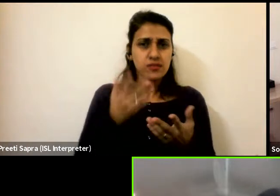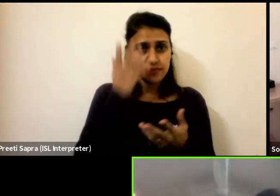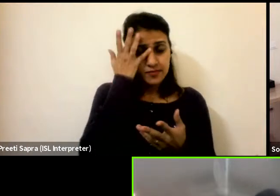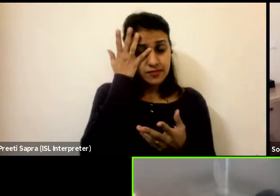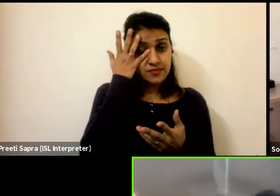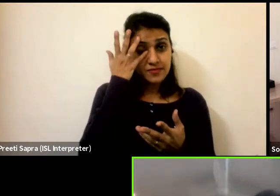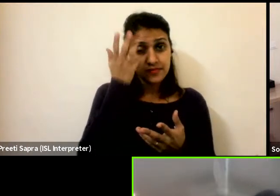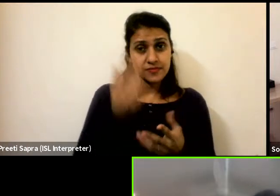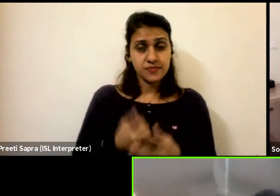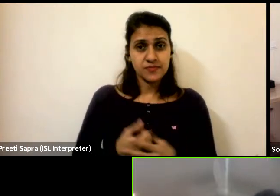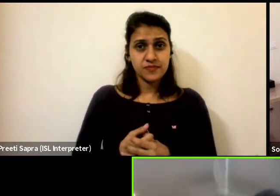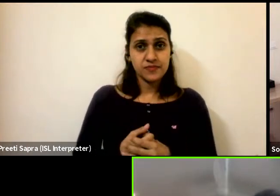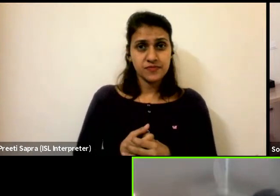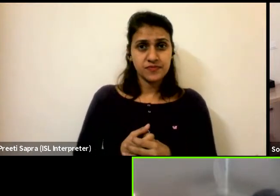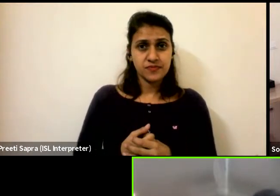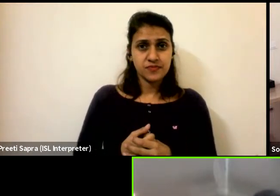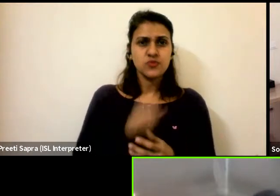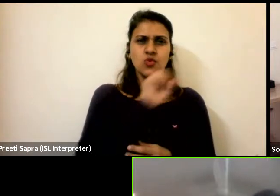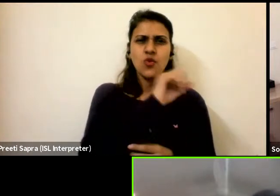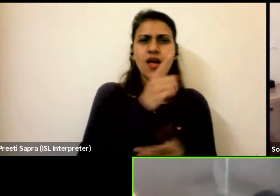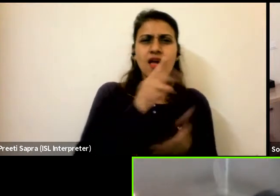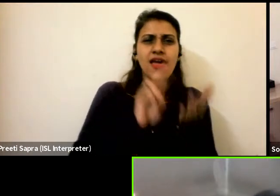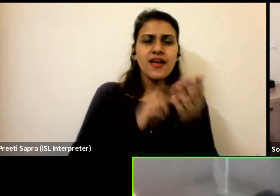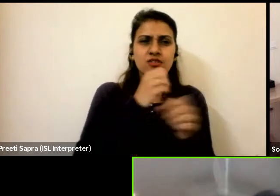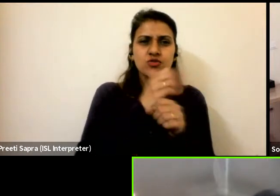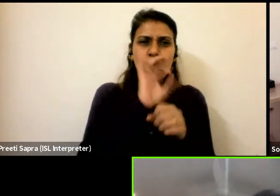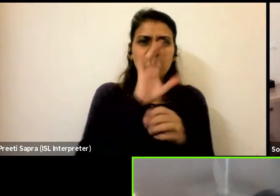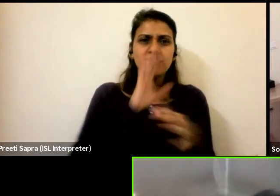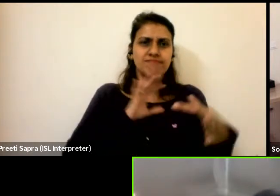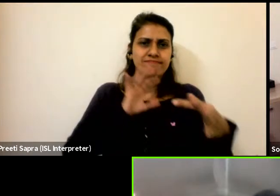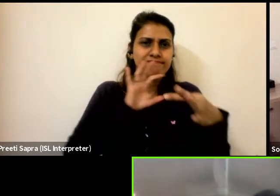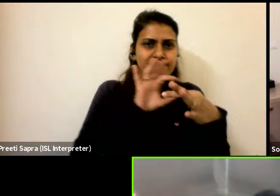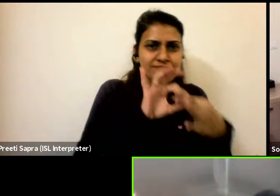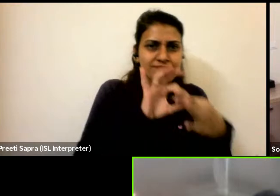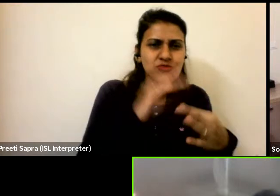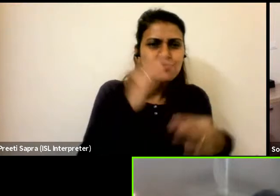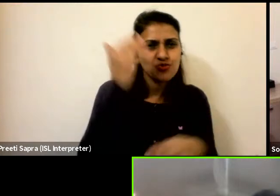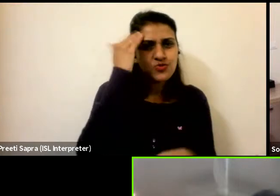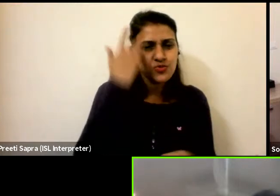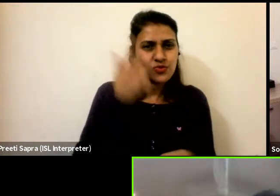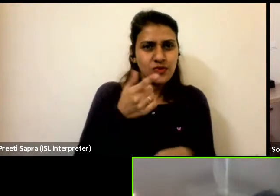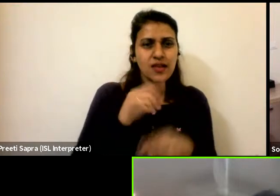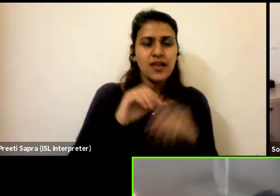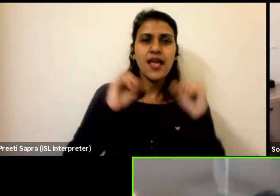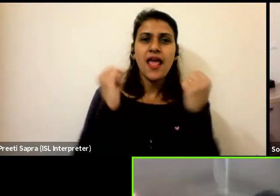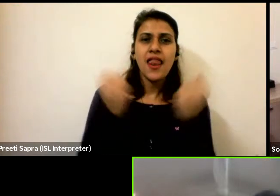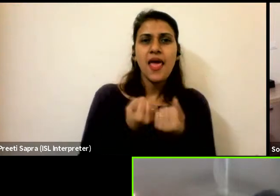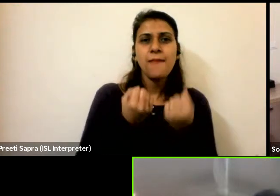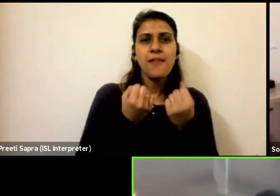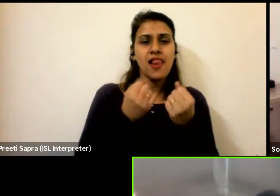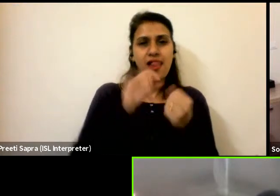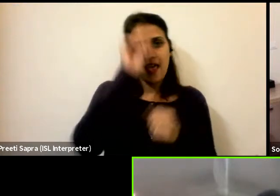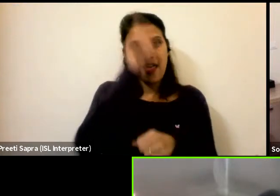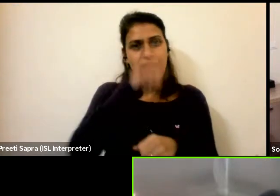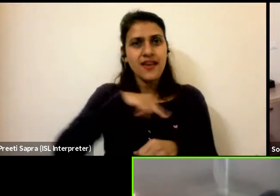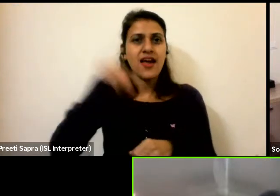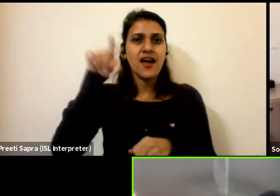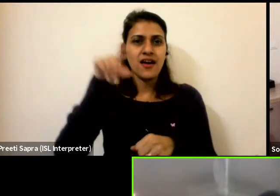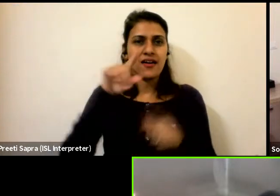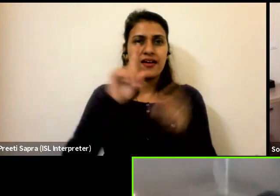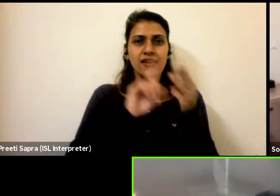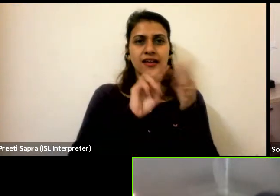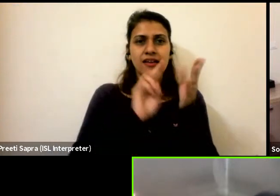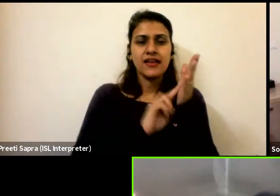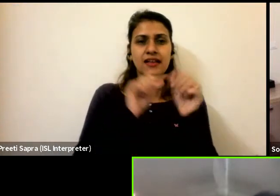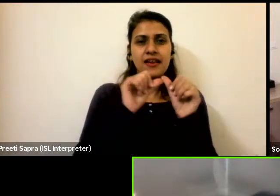the help of one of your NGOs, and this NGO is very well known, that is Enable India. And we had them actually go